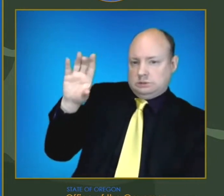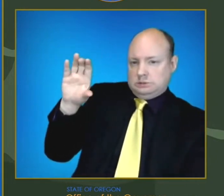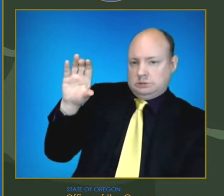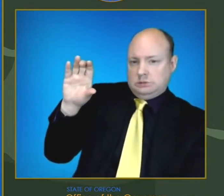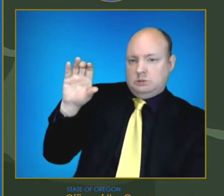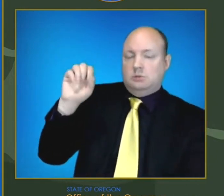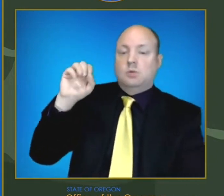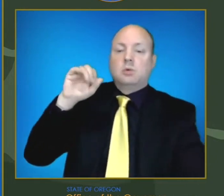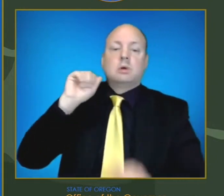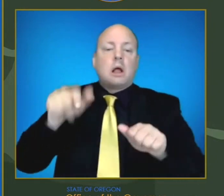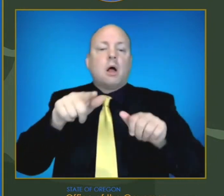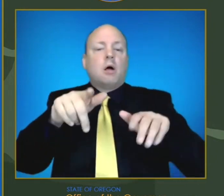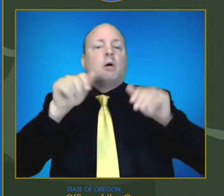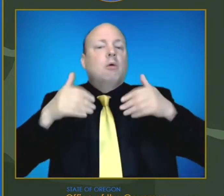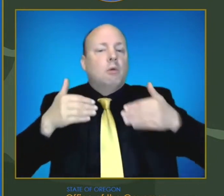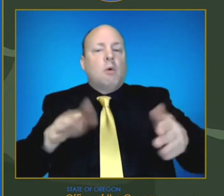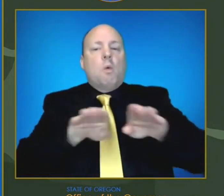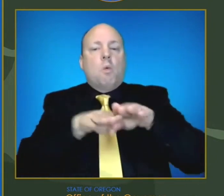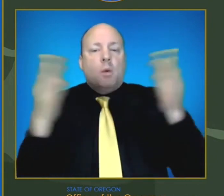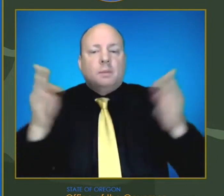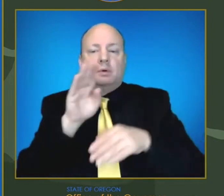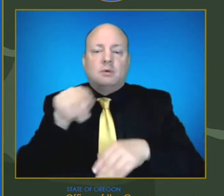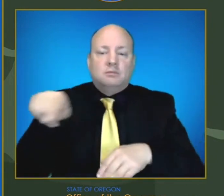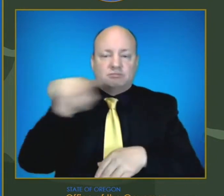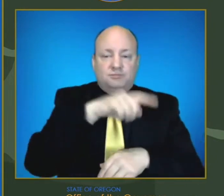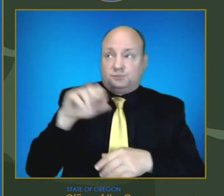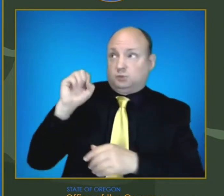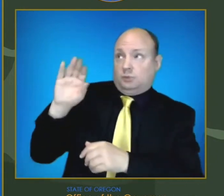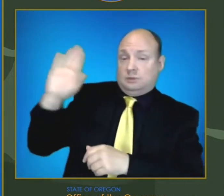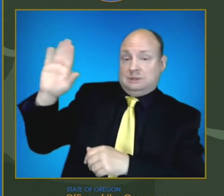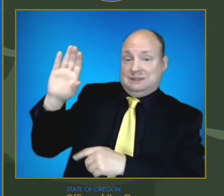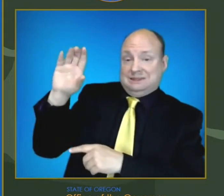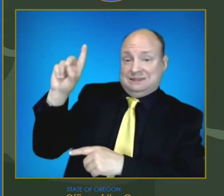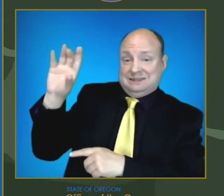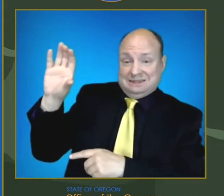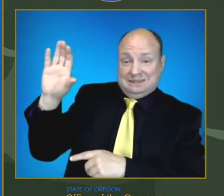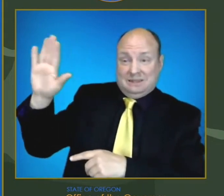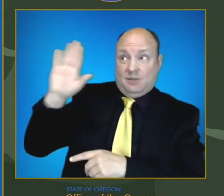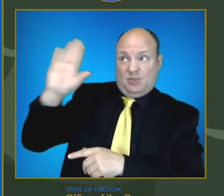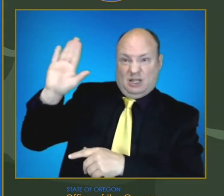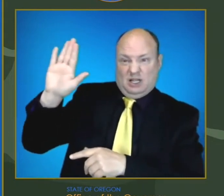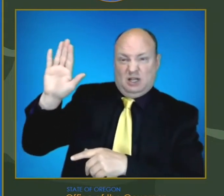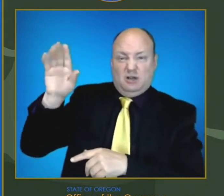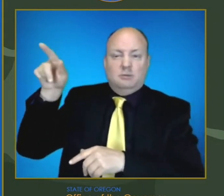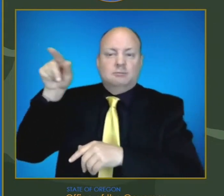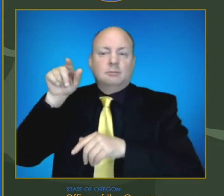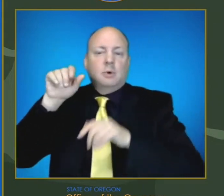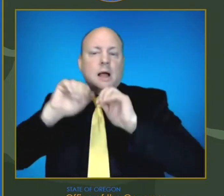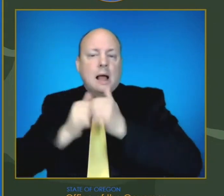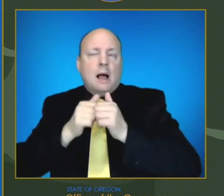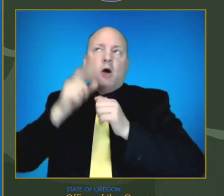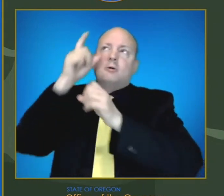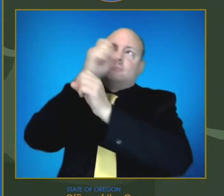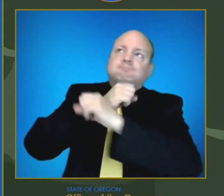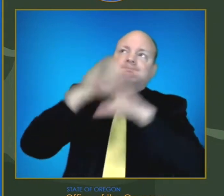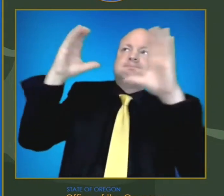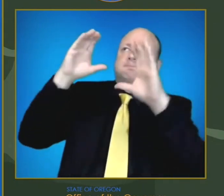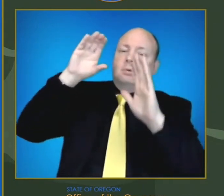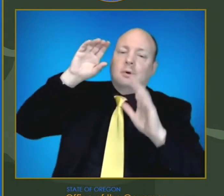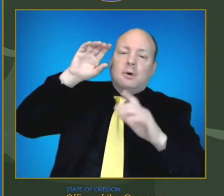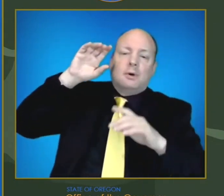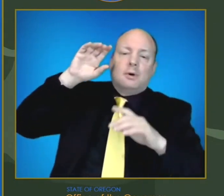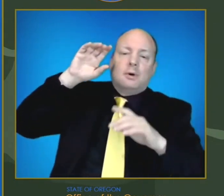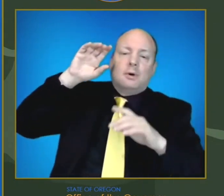First, the CDC data offers a more comprehensive, complete, and accurate picture of total vaccinations in Oregon because the federal